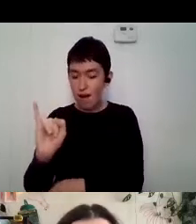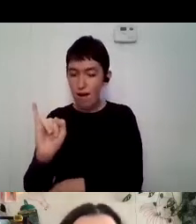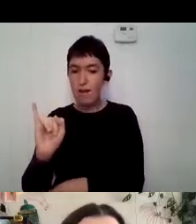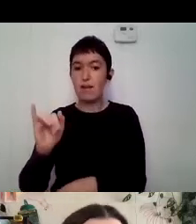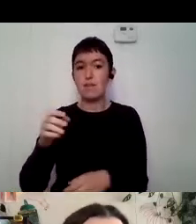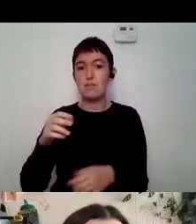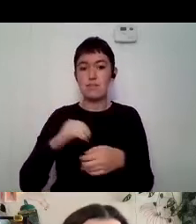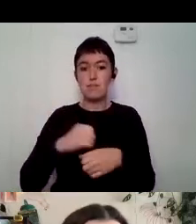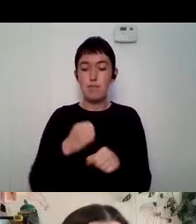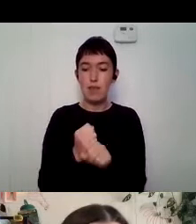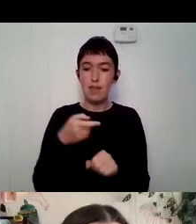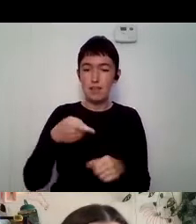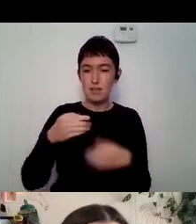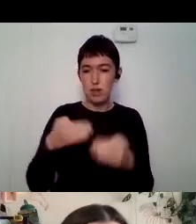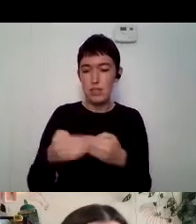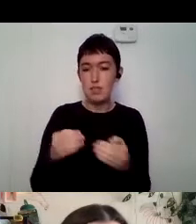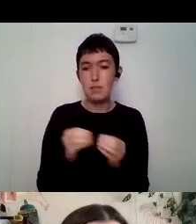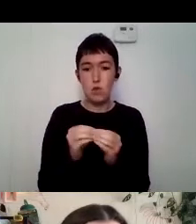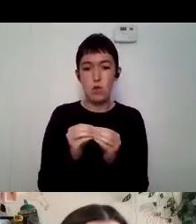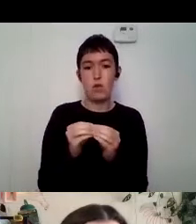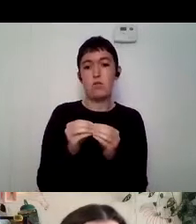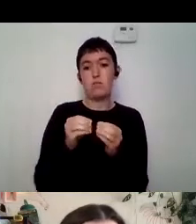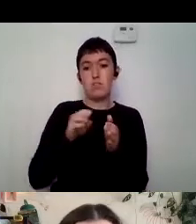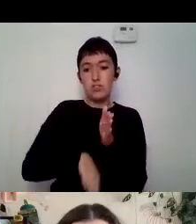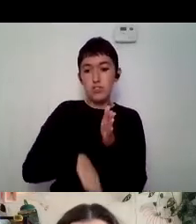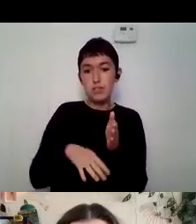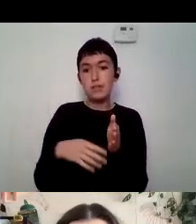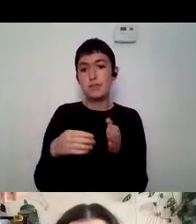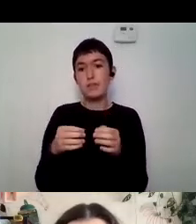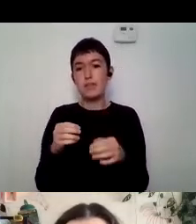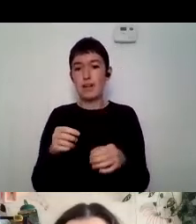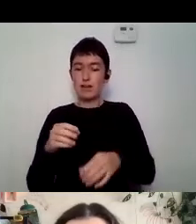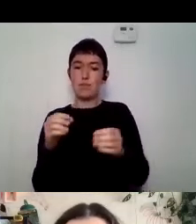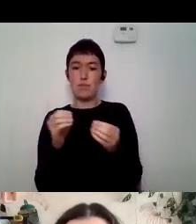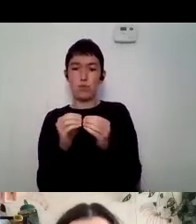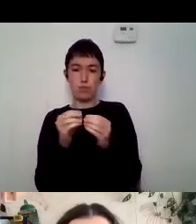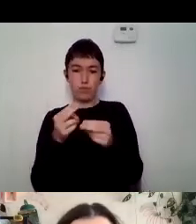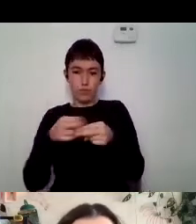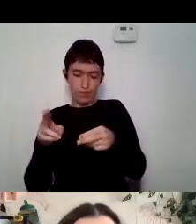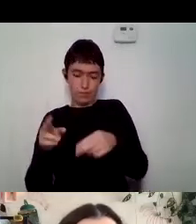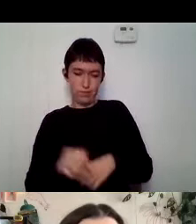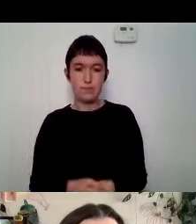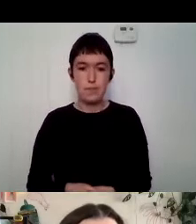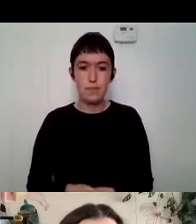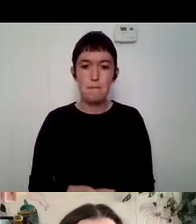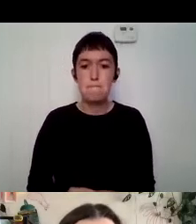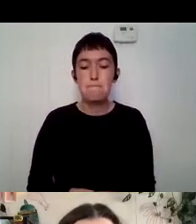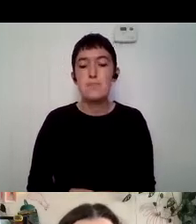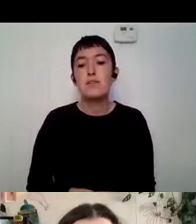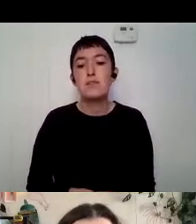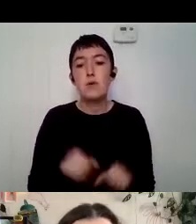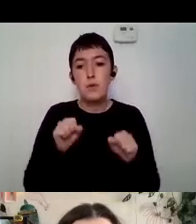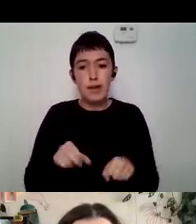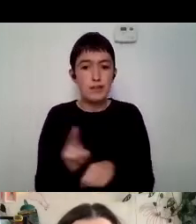expensive. So you can actually use AI, so artificial intelligence, in all 3 of these different phases. But my